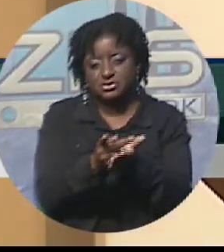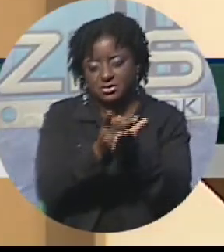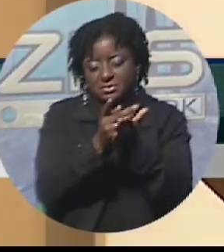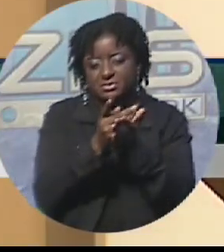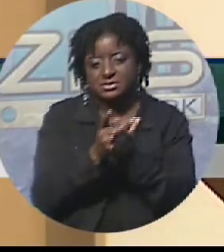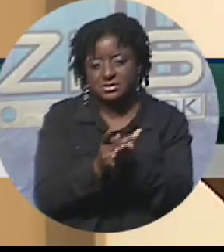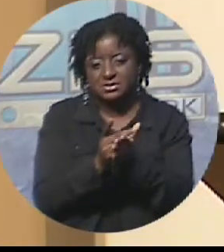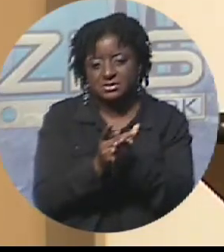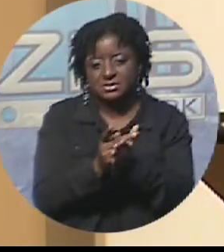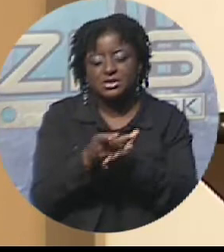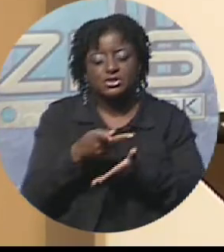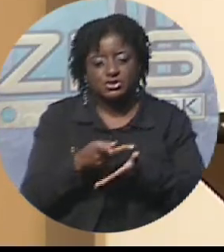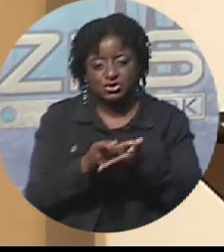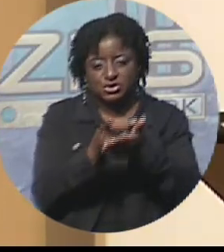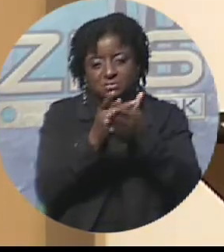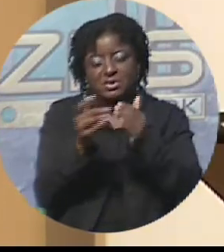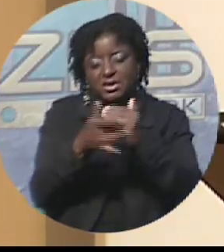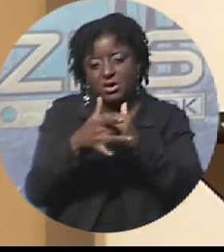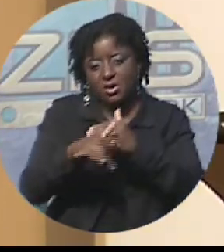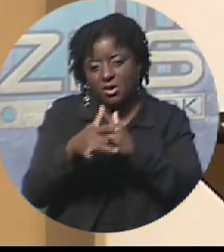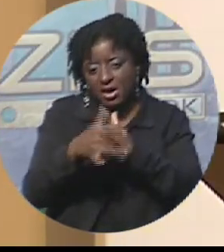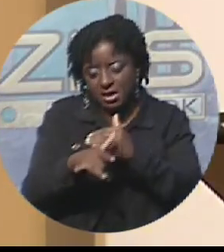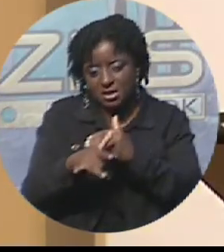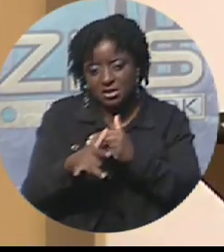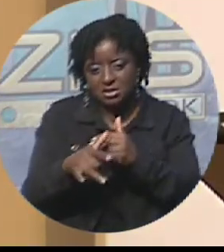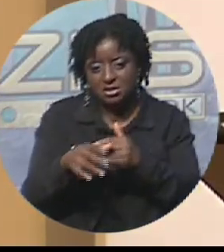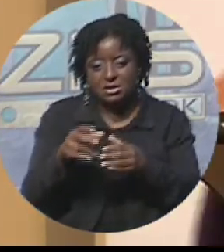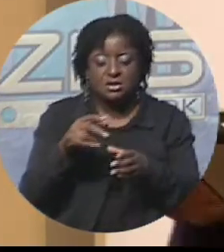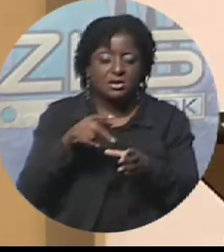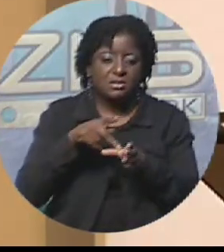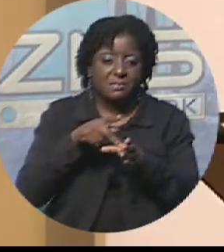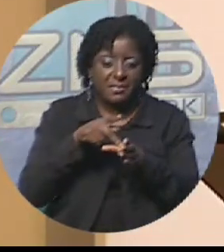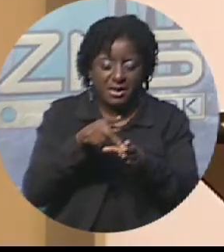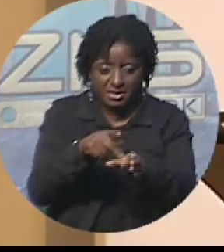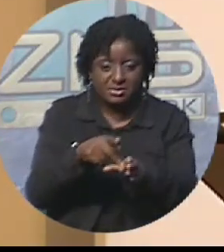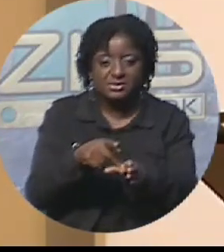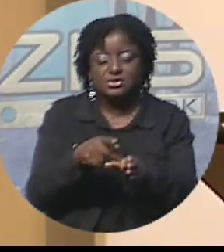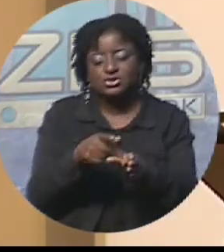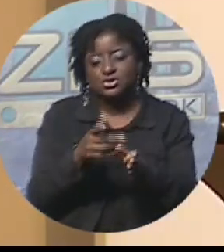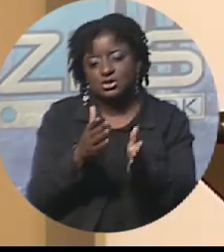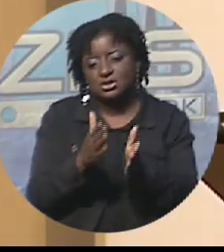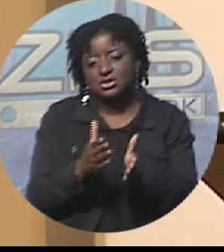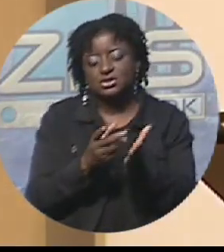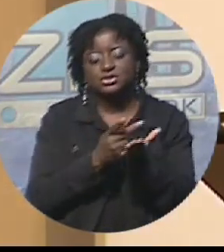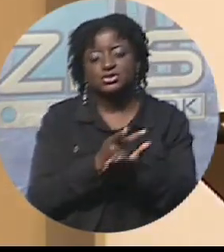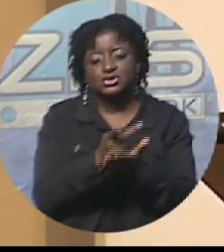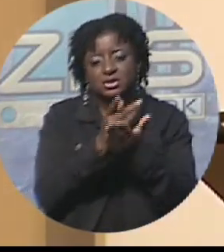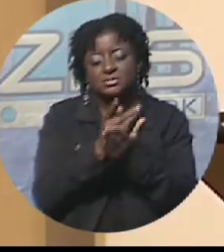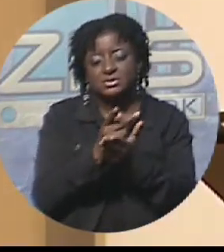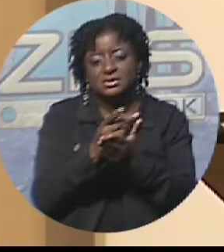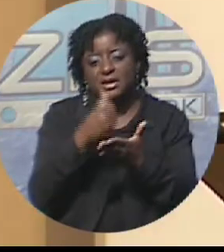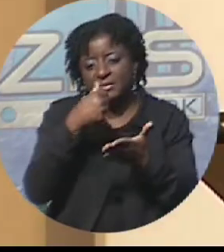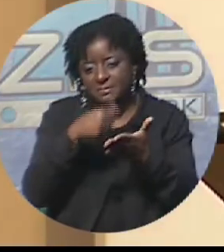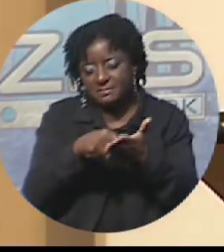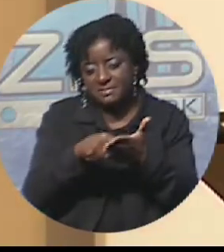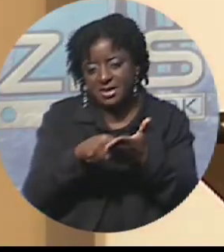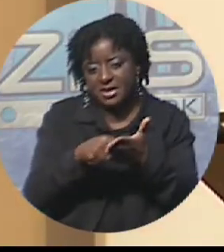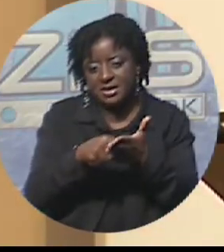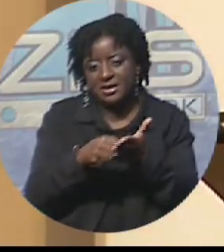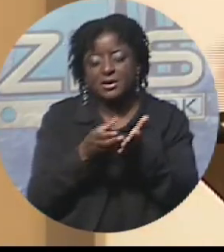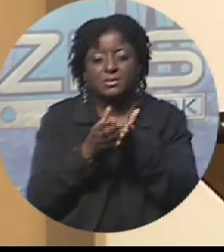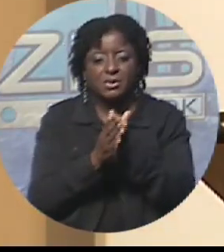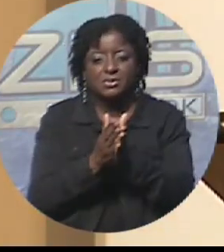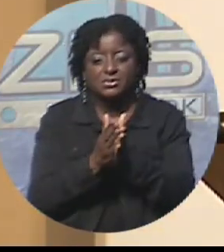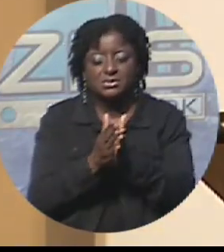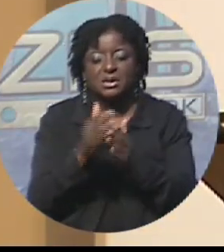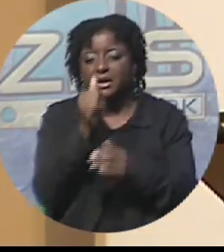cruise ships carrying thousands of passengers, to inter-island mail boats transporting freight, to private leisure